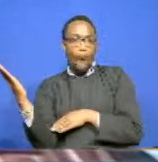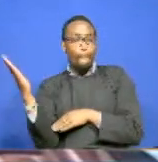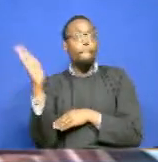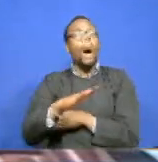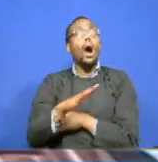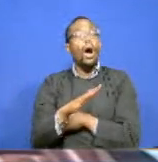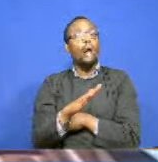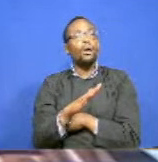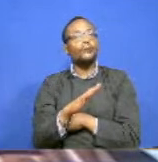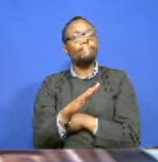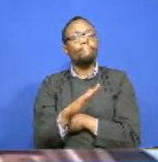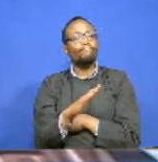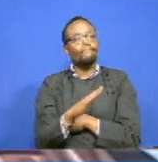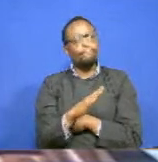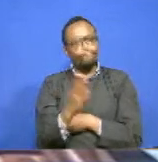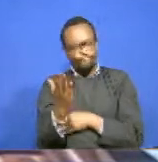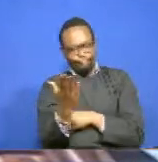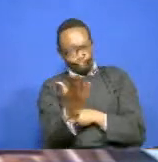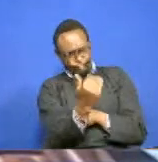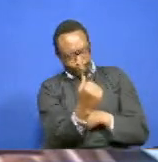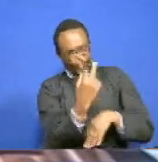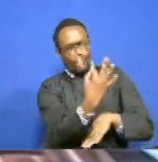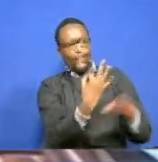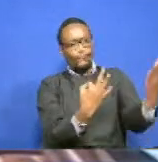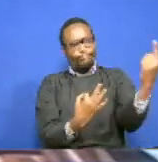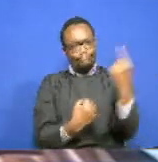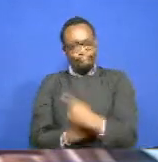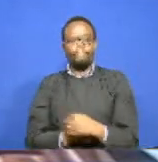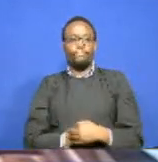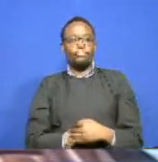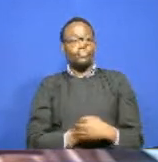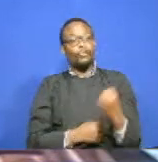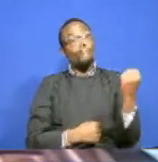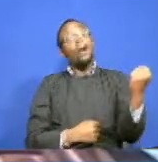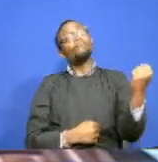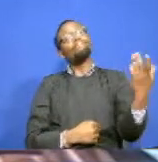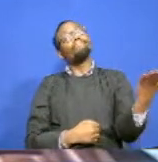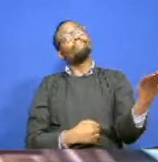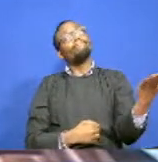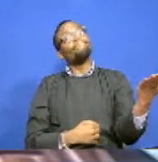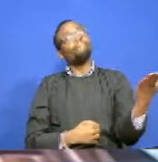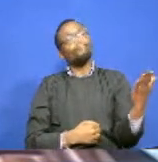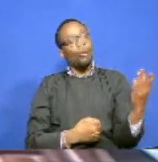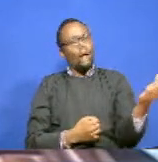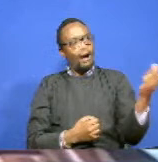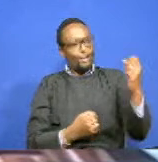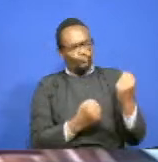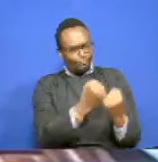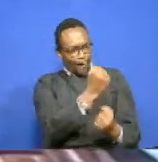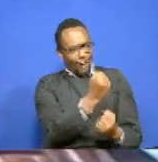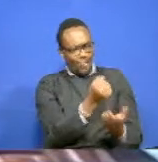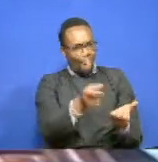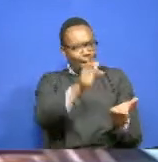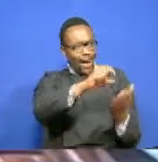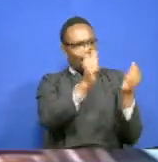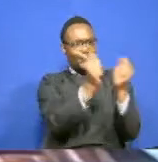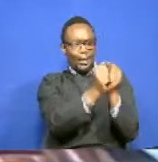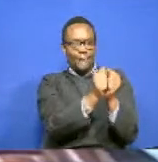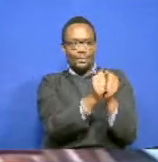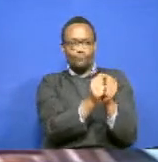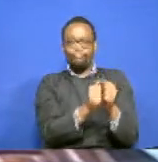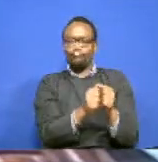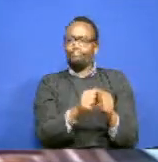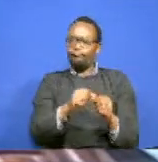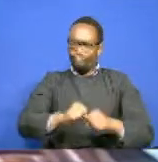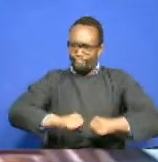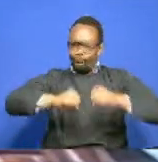returned and settled accounts with them. The man who had received 5 talents brought the other 5. Master, he